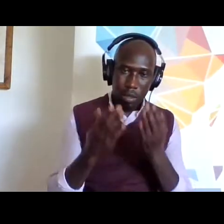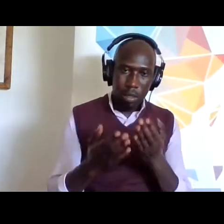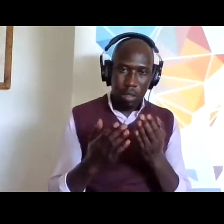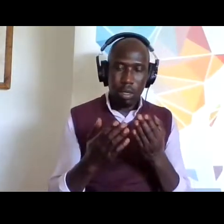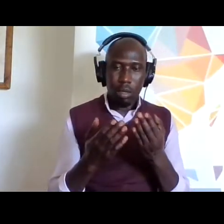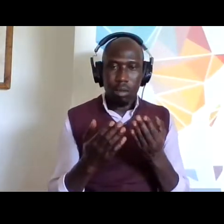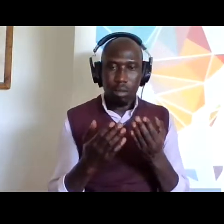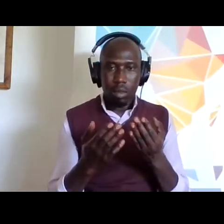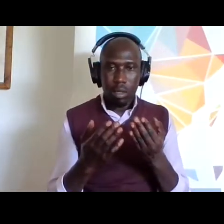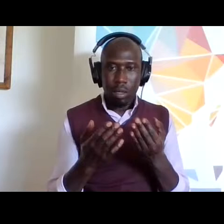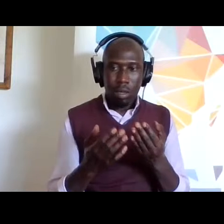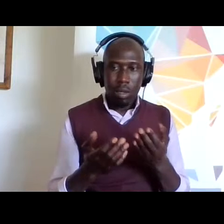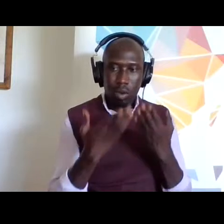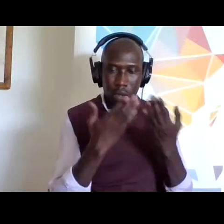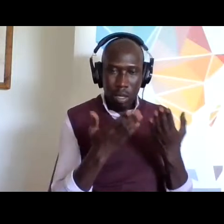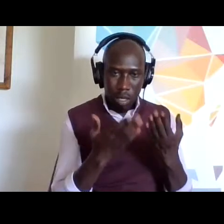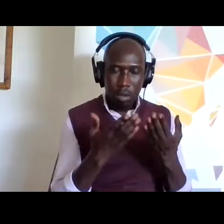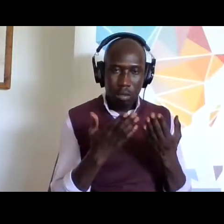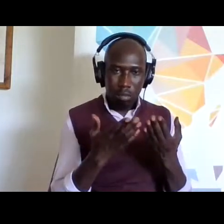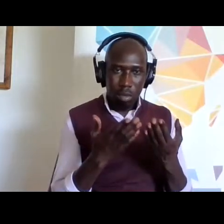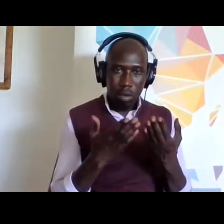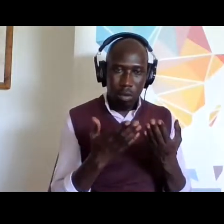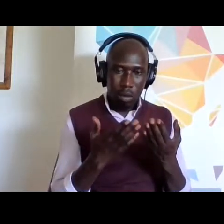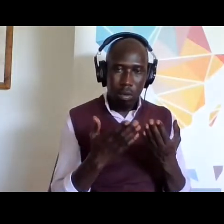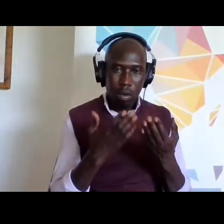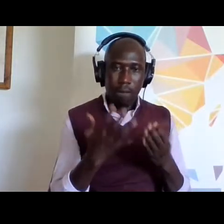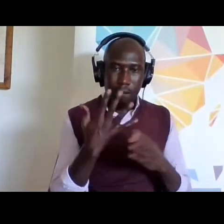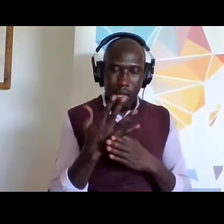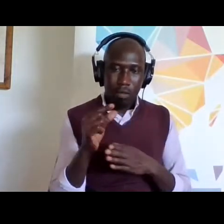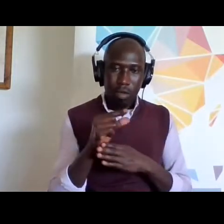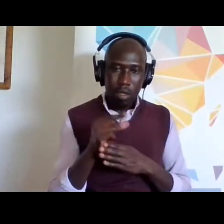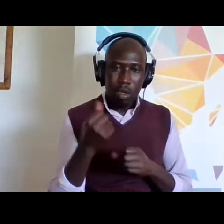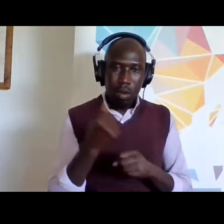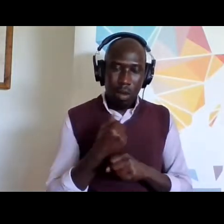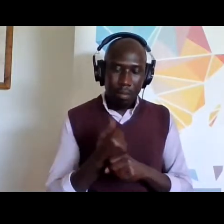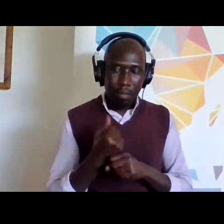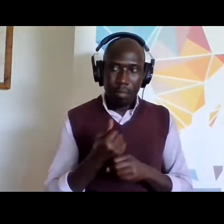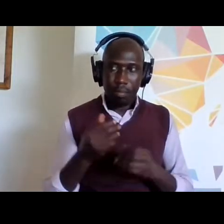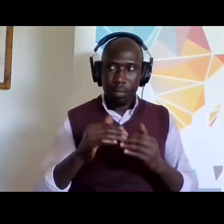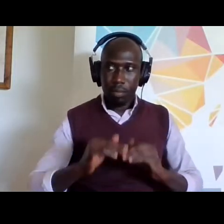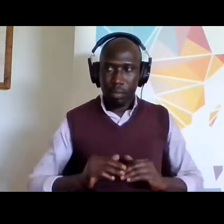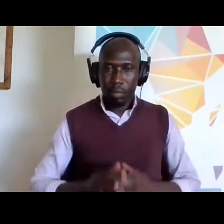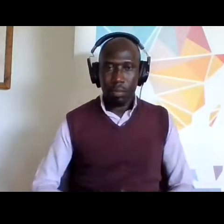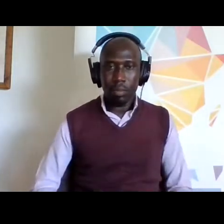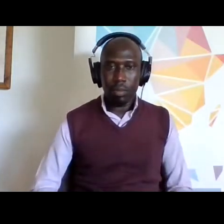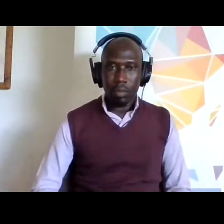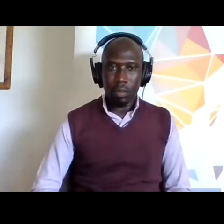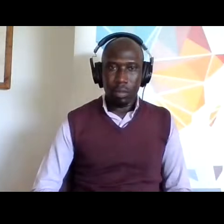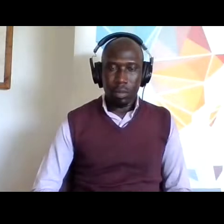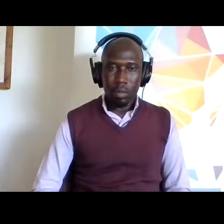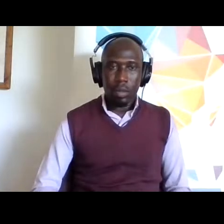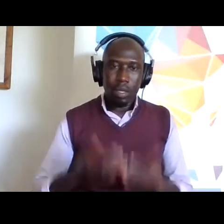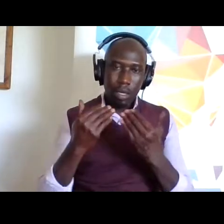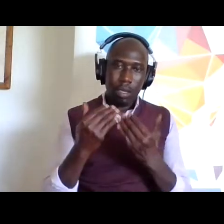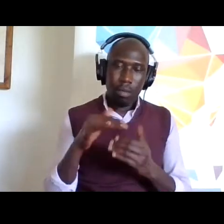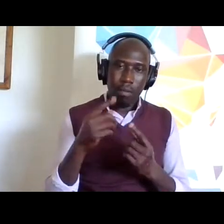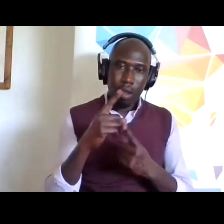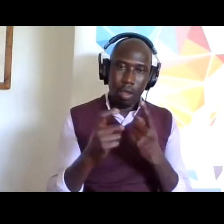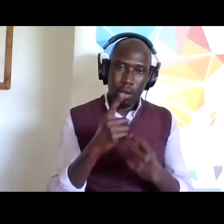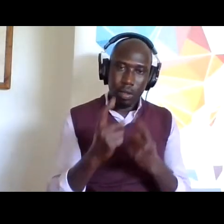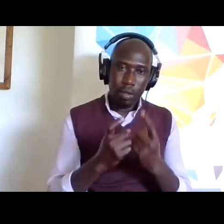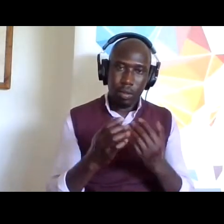in there of kind of the timelines of 5G rollouts worldwide. But yeah, thank you so much for your question.